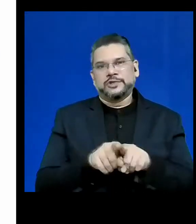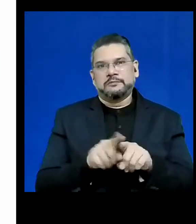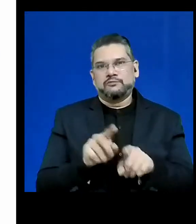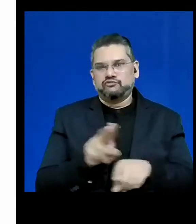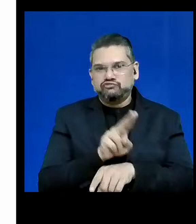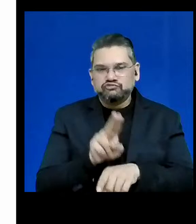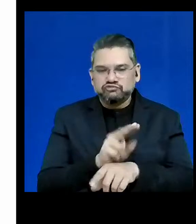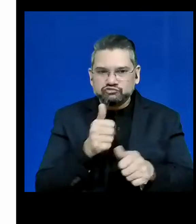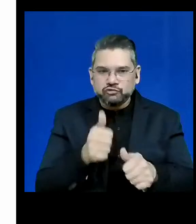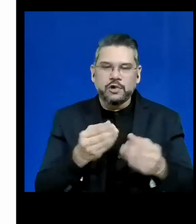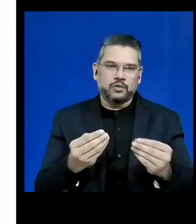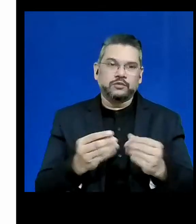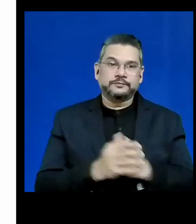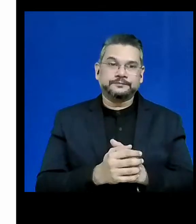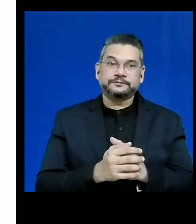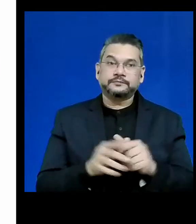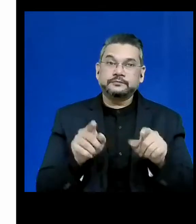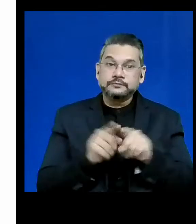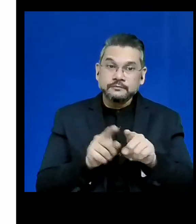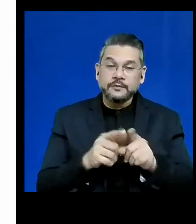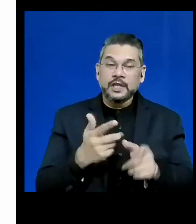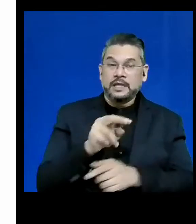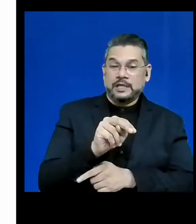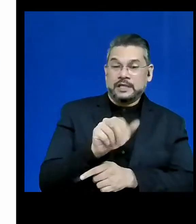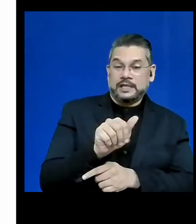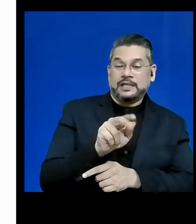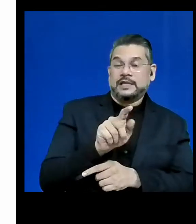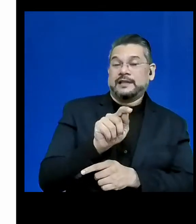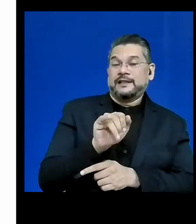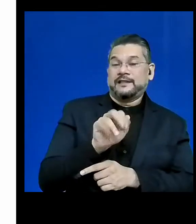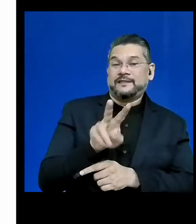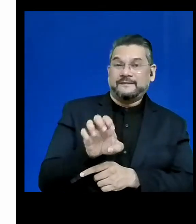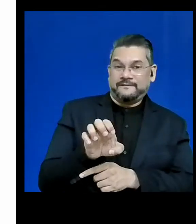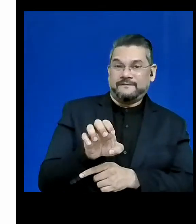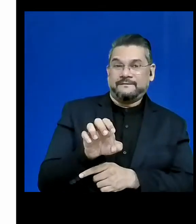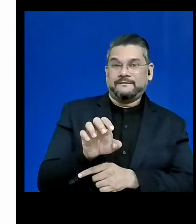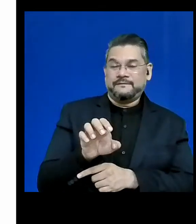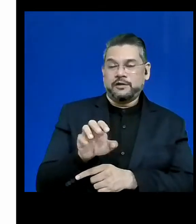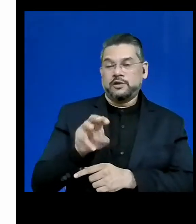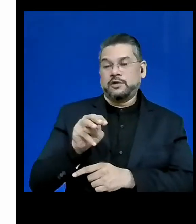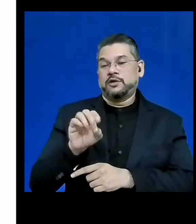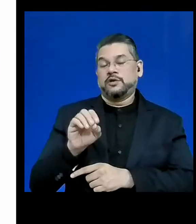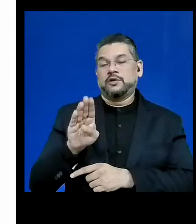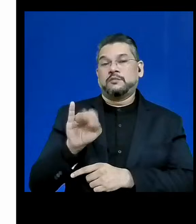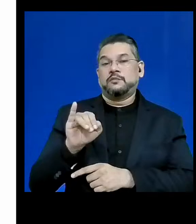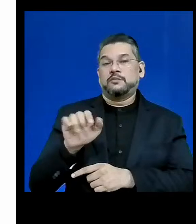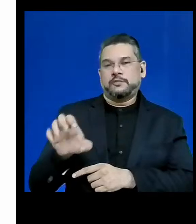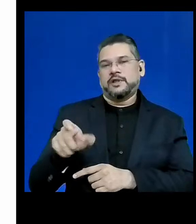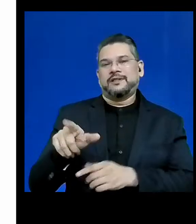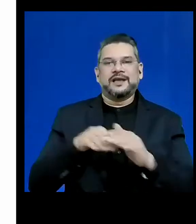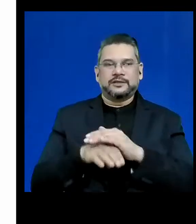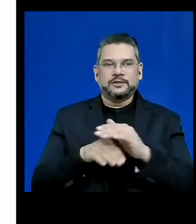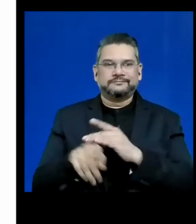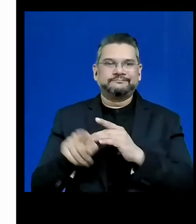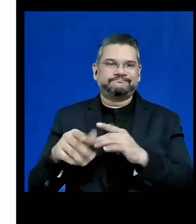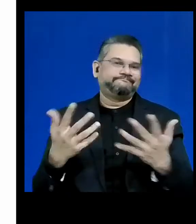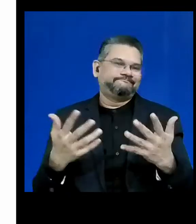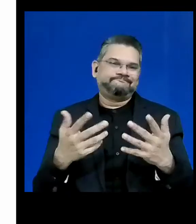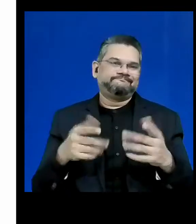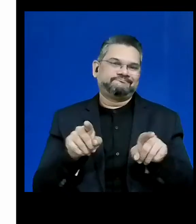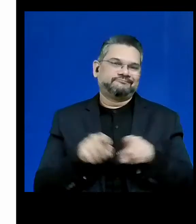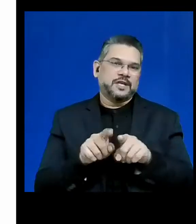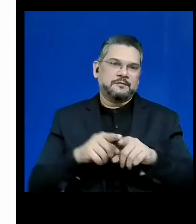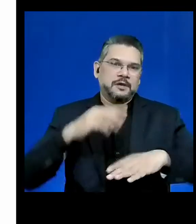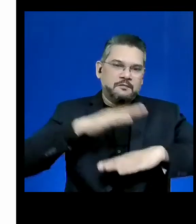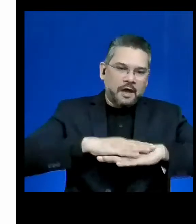Then you have native mobile accessibility. So it's platform and language dependent. But many of the